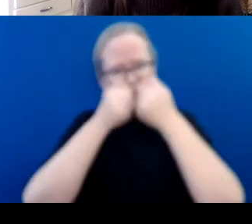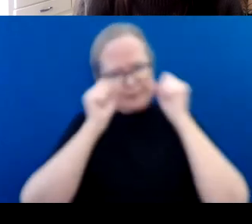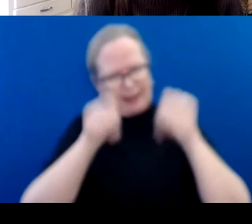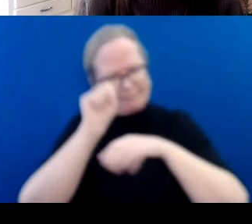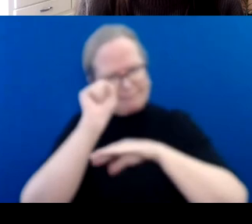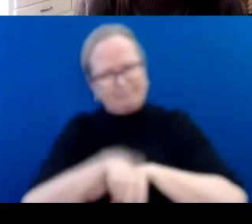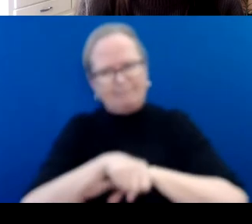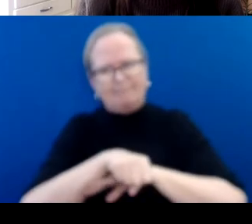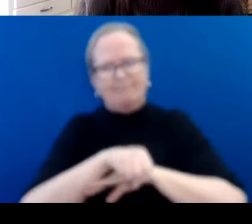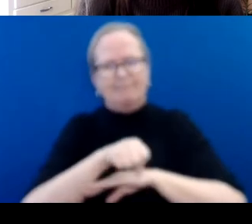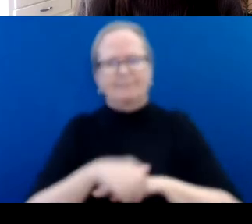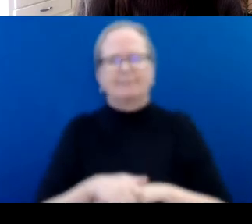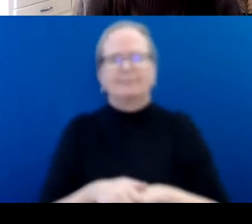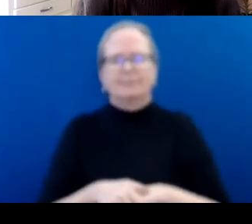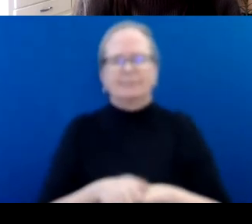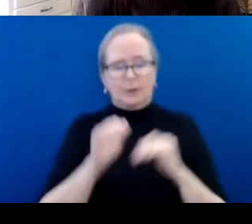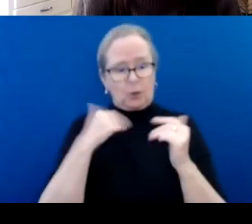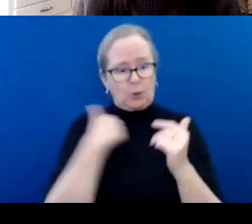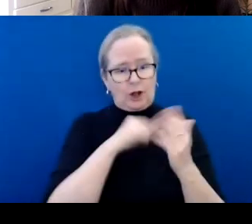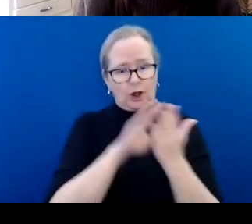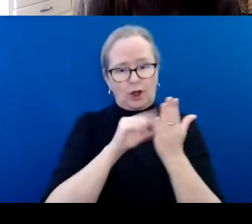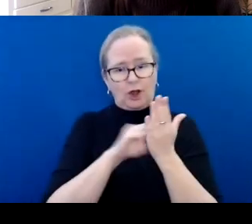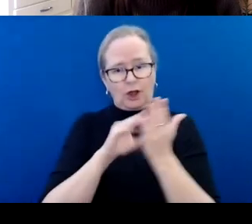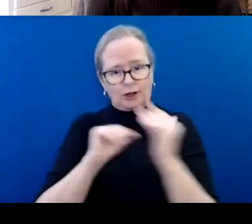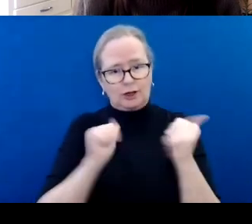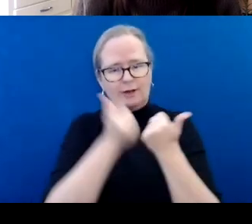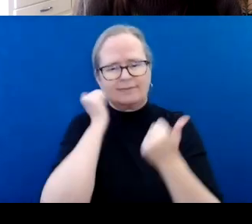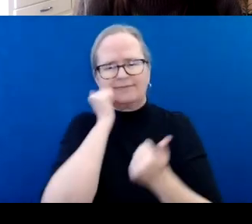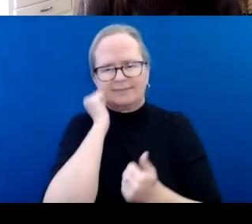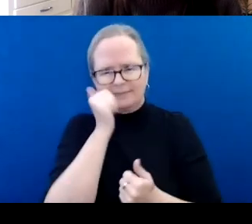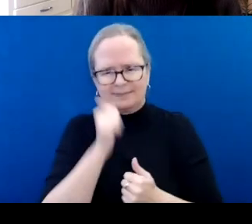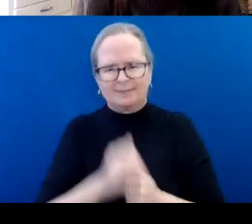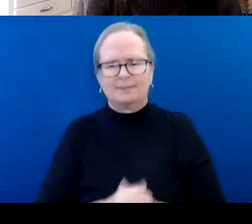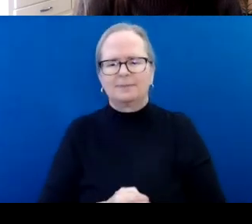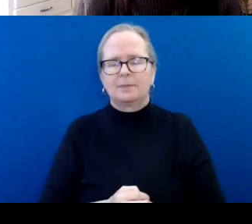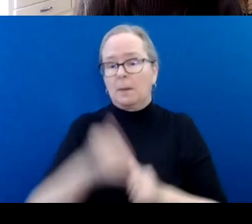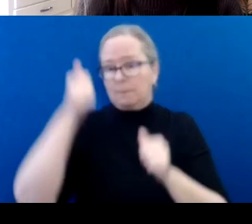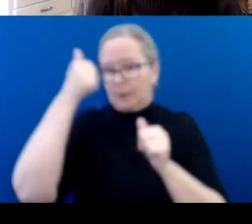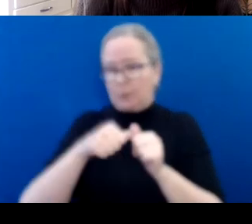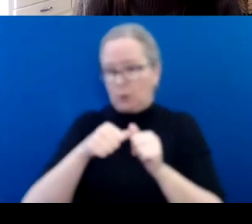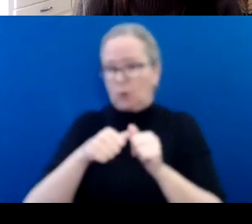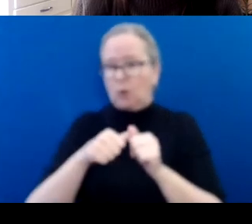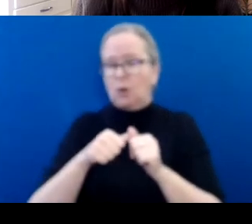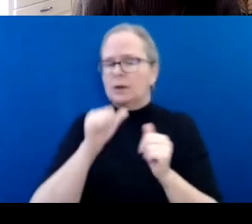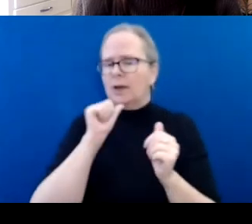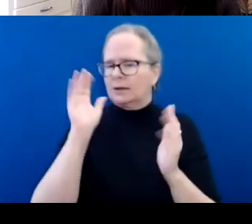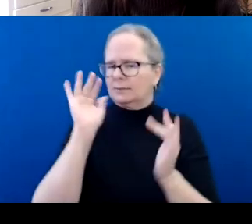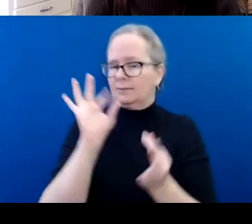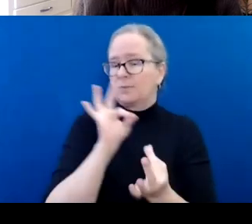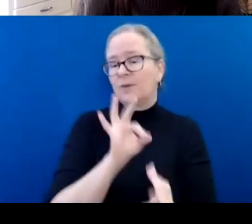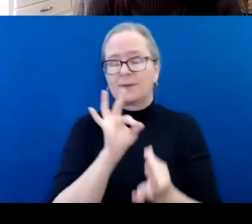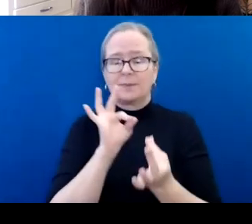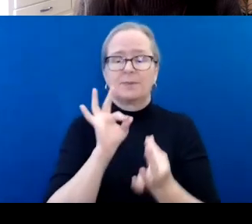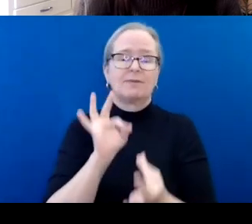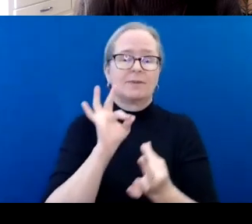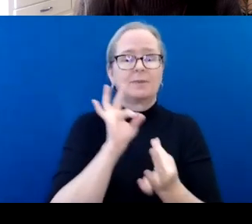Remember that you are not expected to be everything to everyone, and your application will not benefit from trying to write or